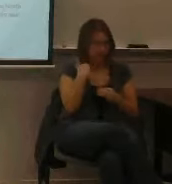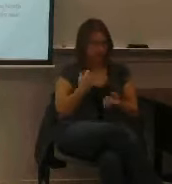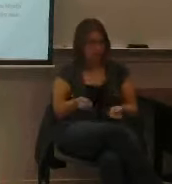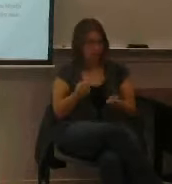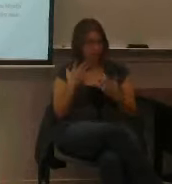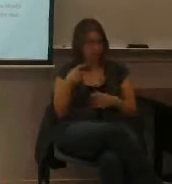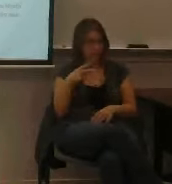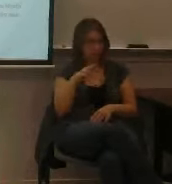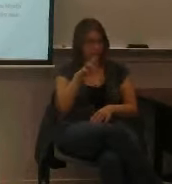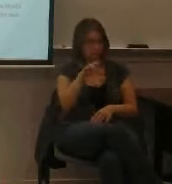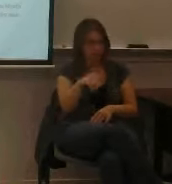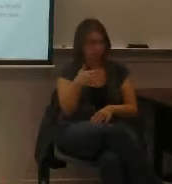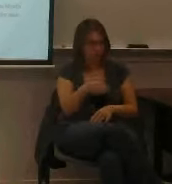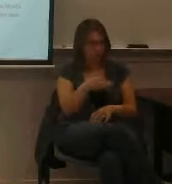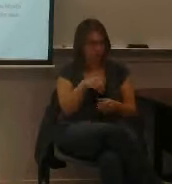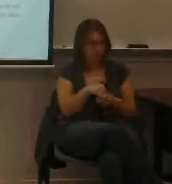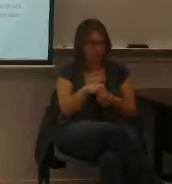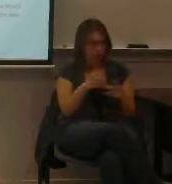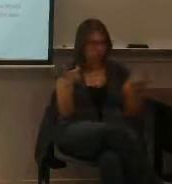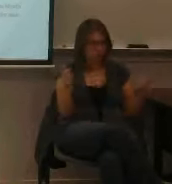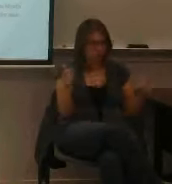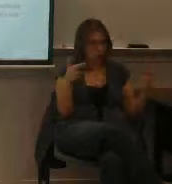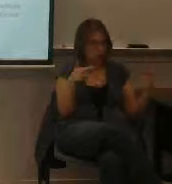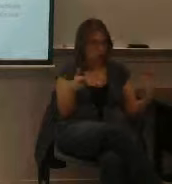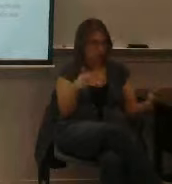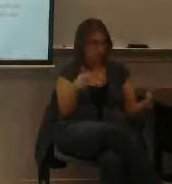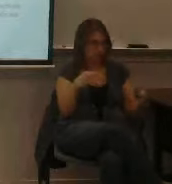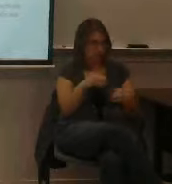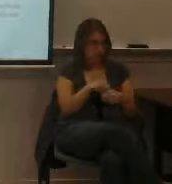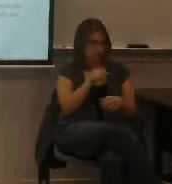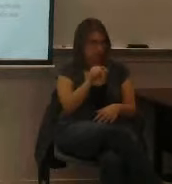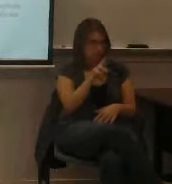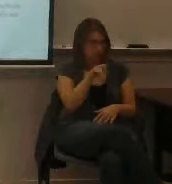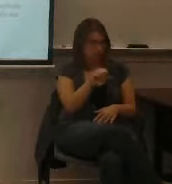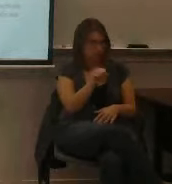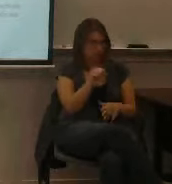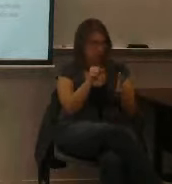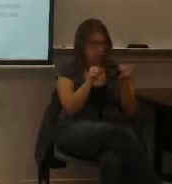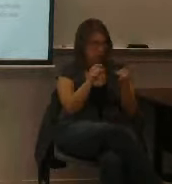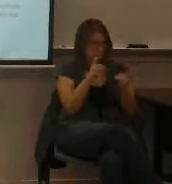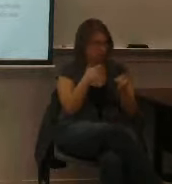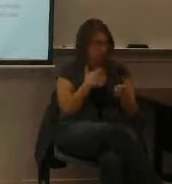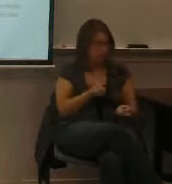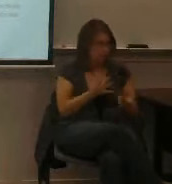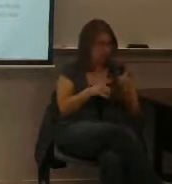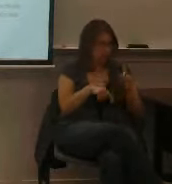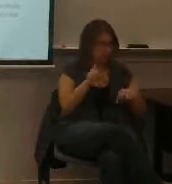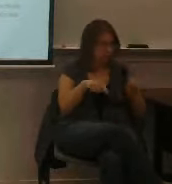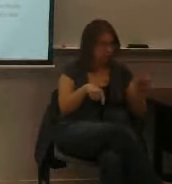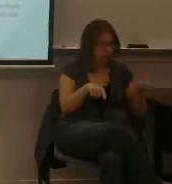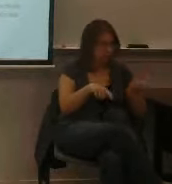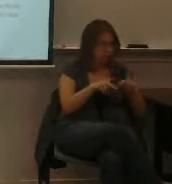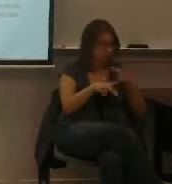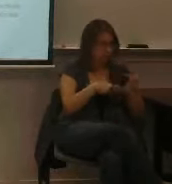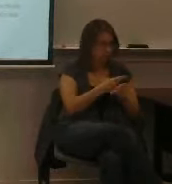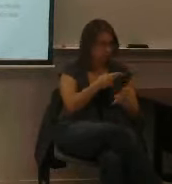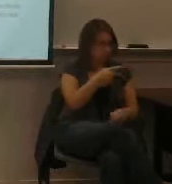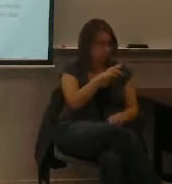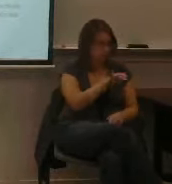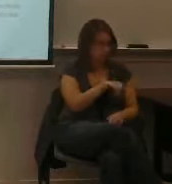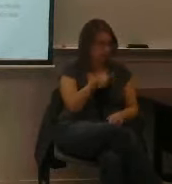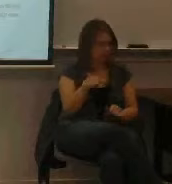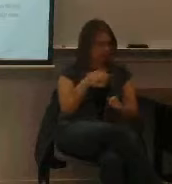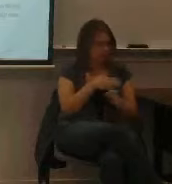so many predatory fish species in large rivers in the tropics? Well, it's because there's a lot of prey, different types of prey species for them to